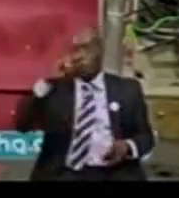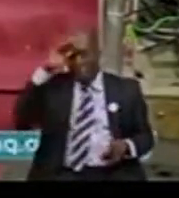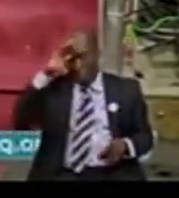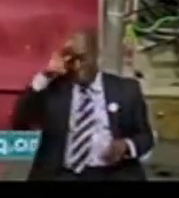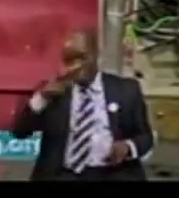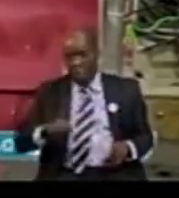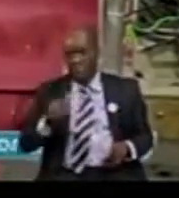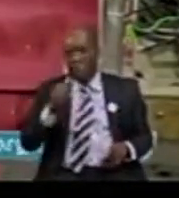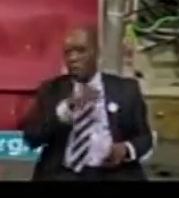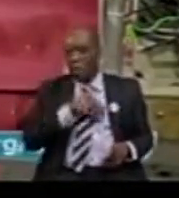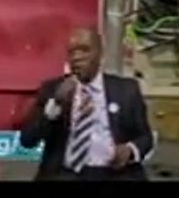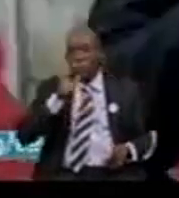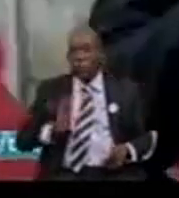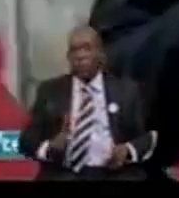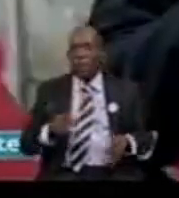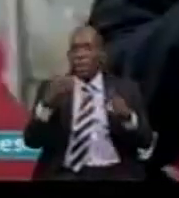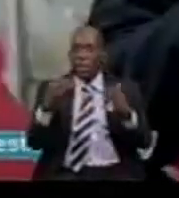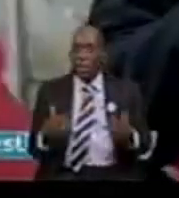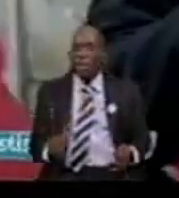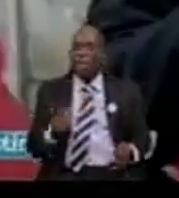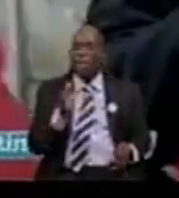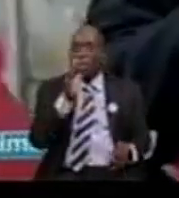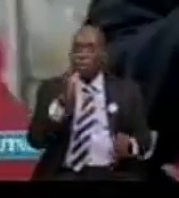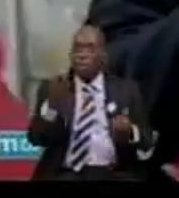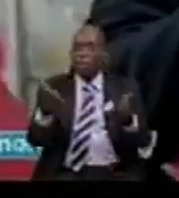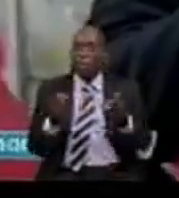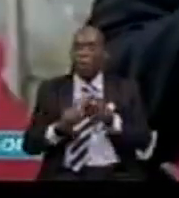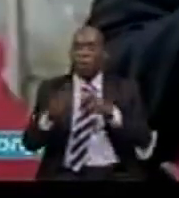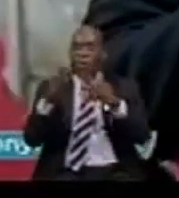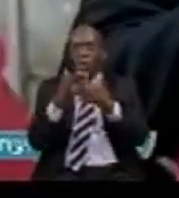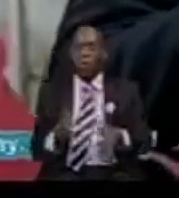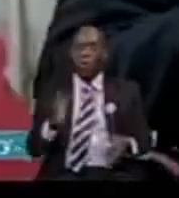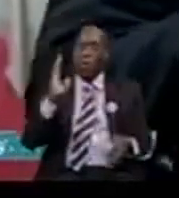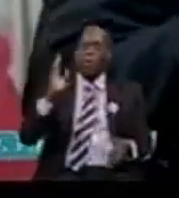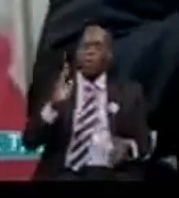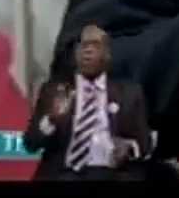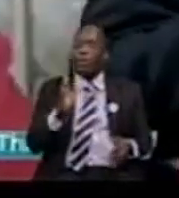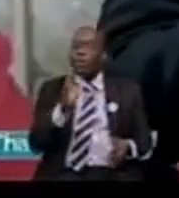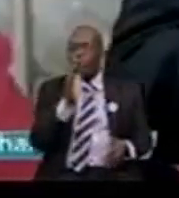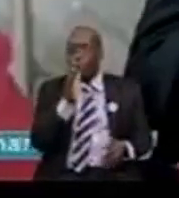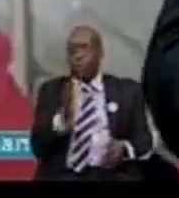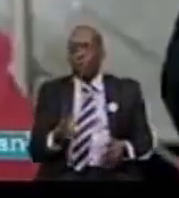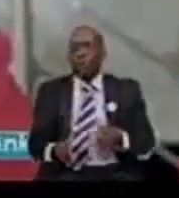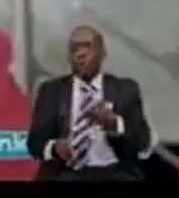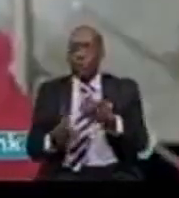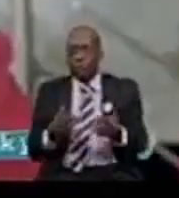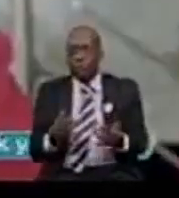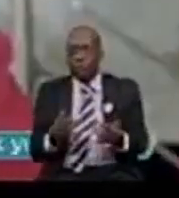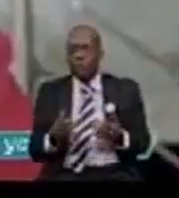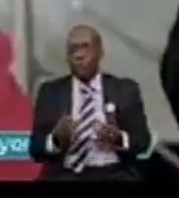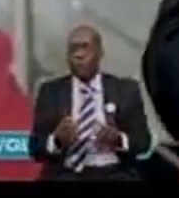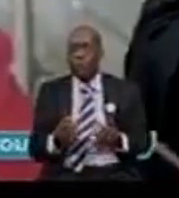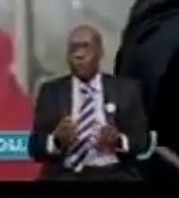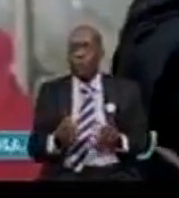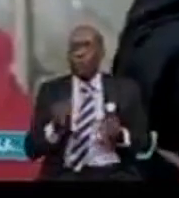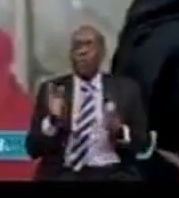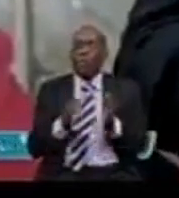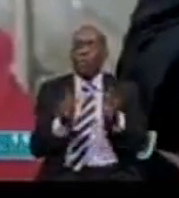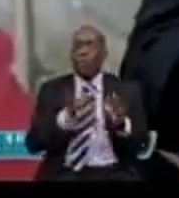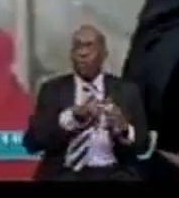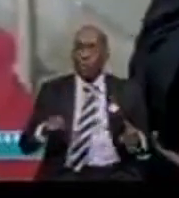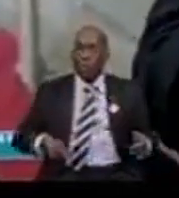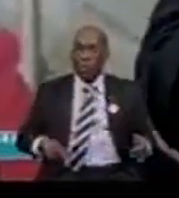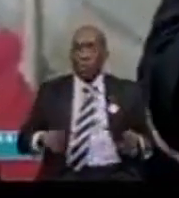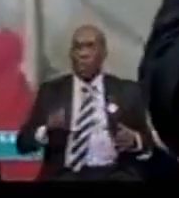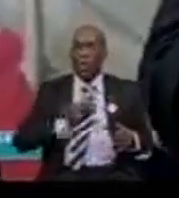another testimony. Mama, ki lo Olorun se fun yin. Eba mi ni Oluwa logo. Eba mi ni Jesu logo. Moruko lowo